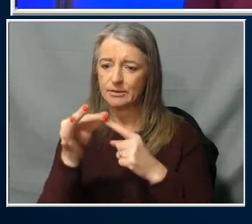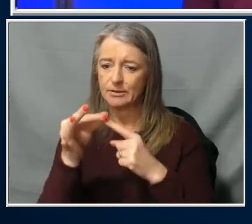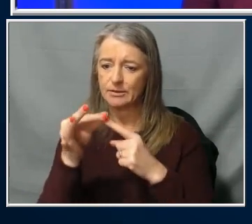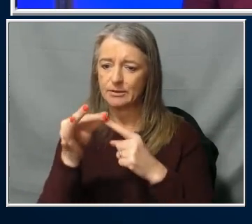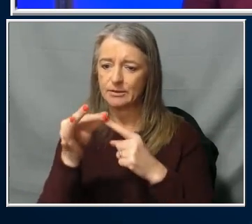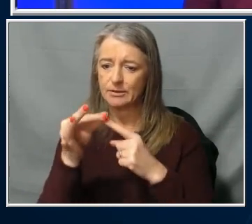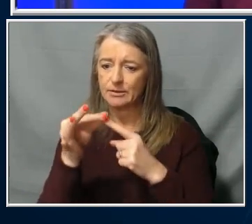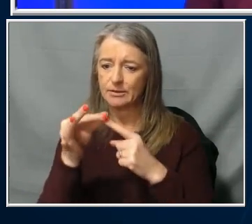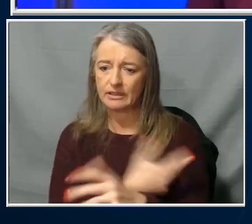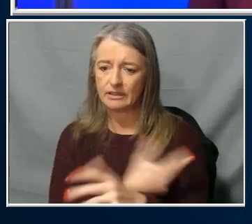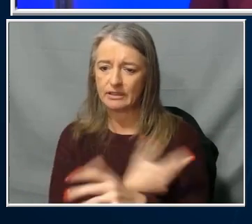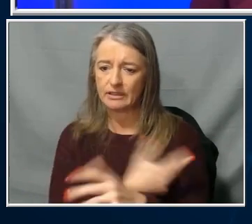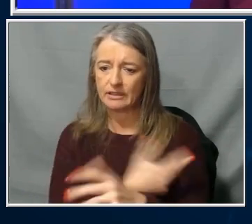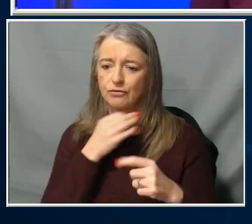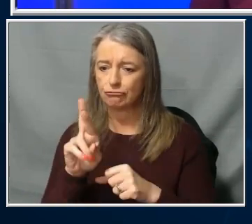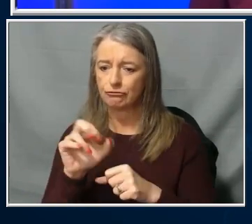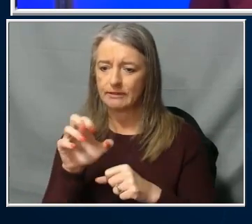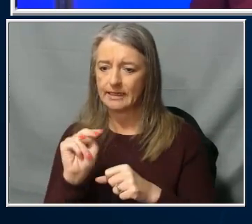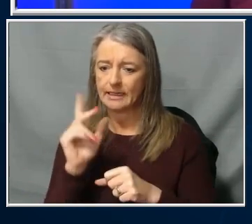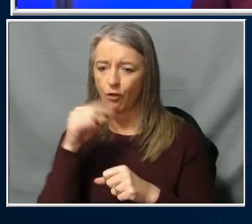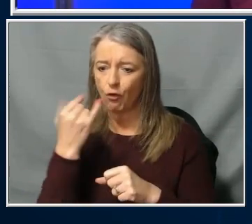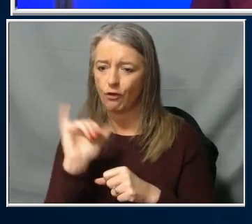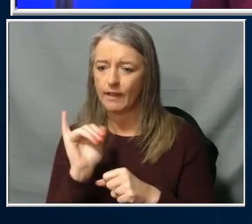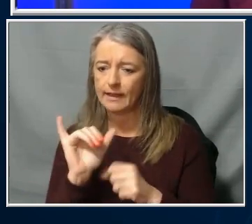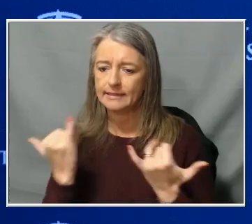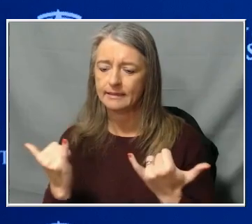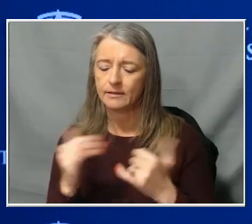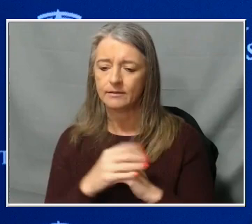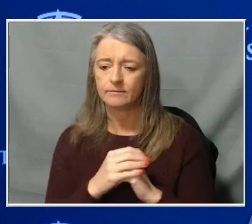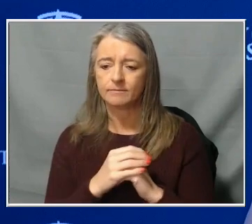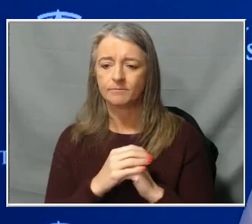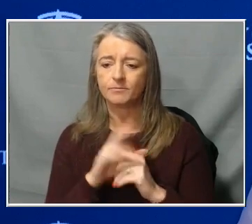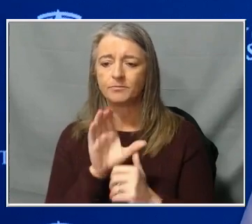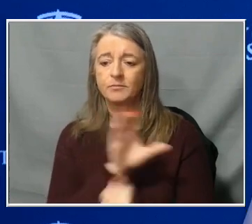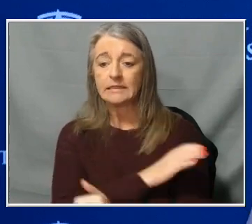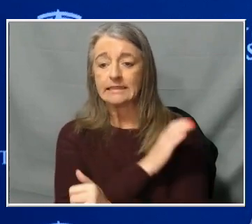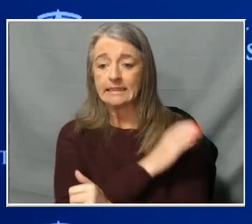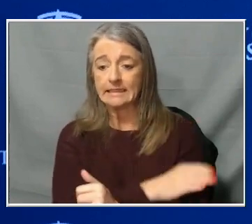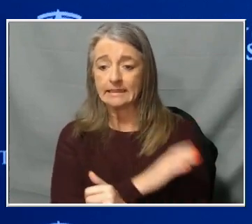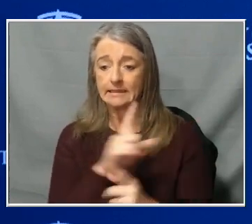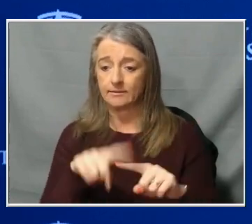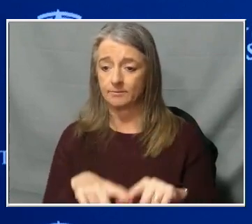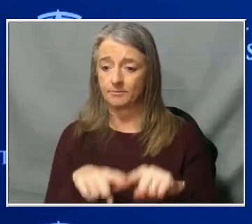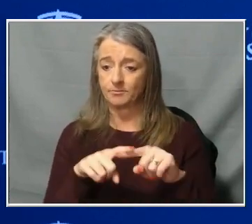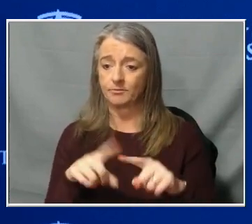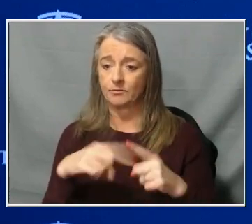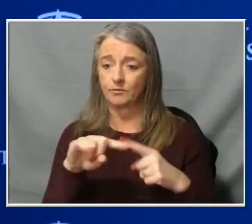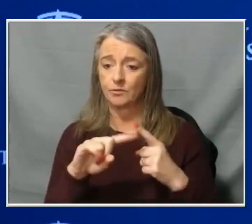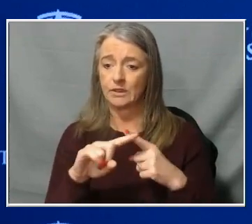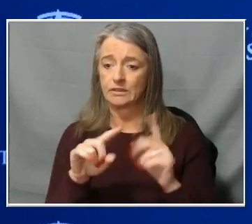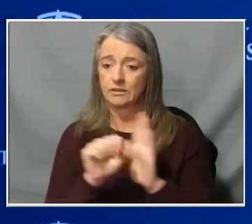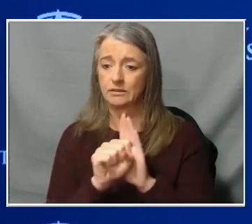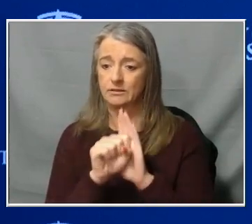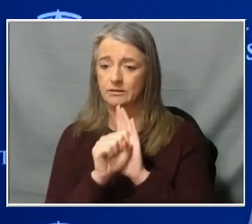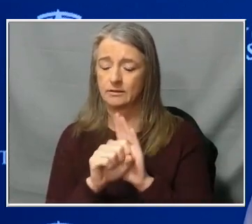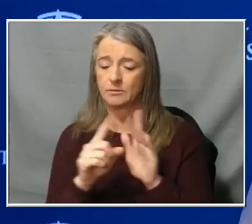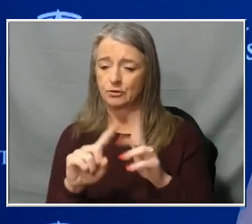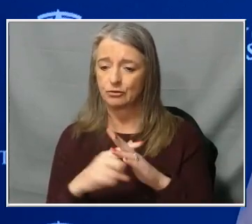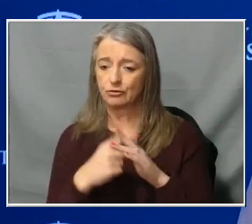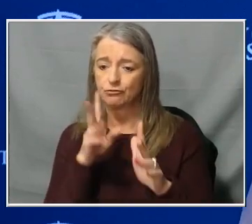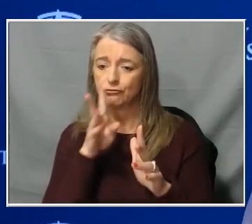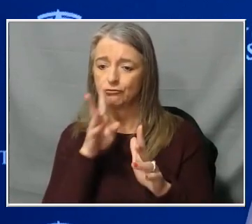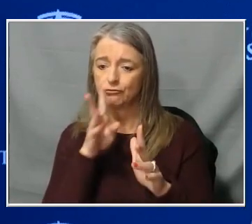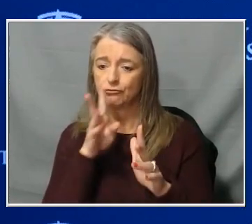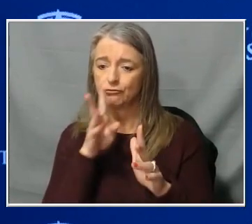COVID strain is like right now. Yeah, I mean, so clinically, depending on when your symptoms started, I would talk with your physician